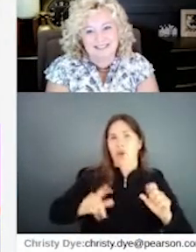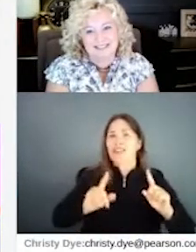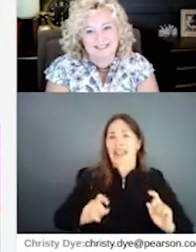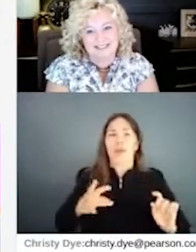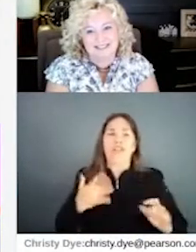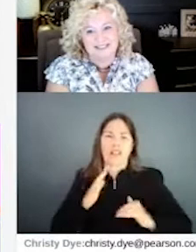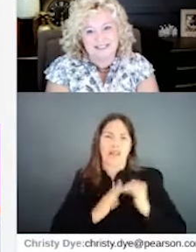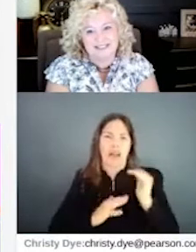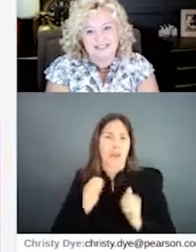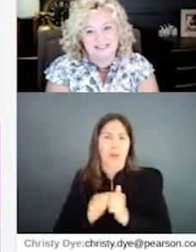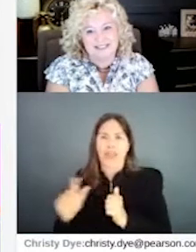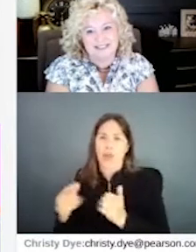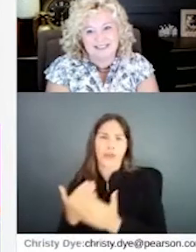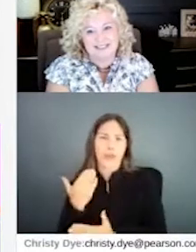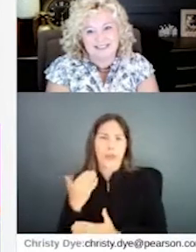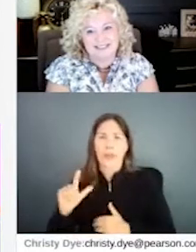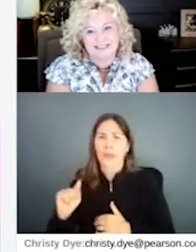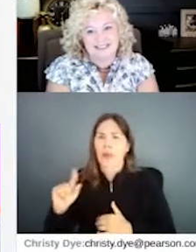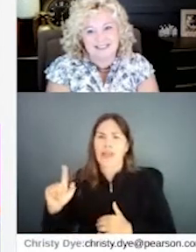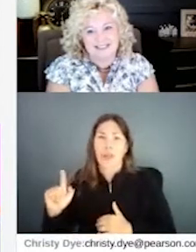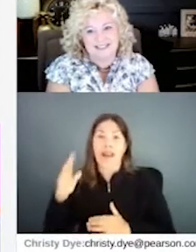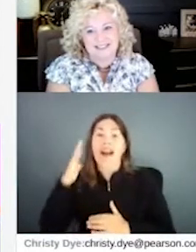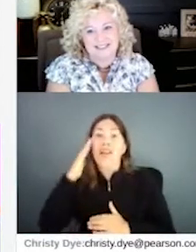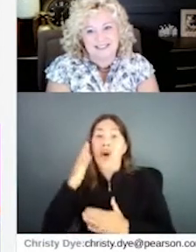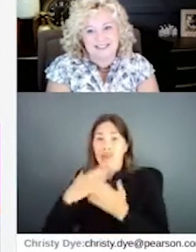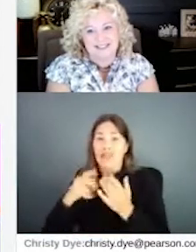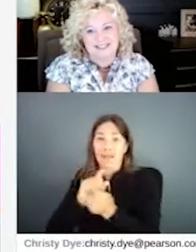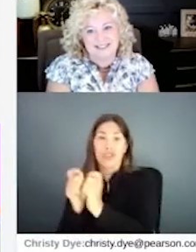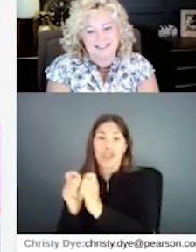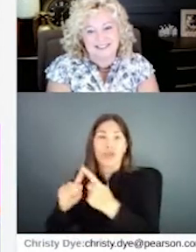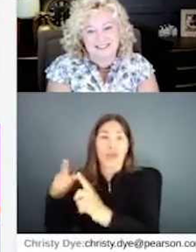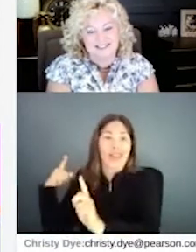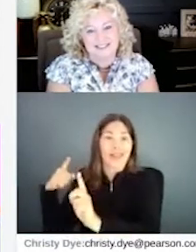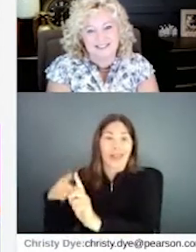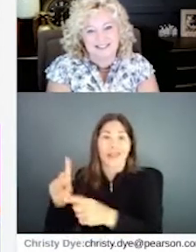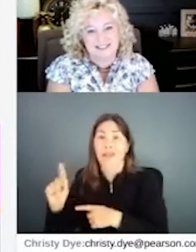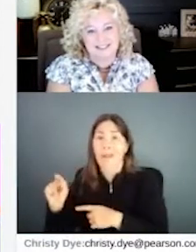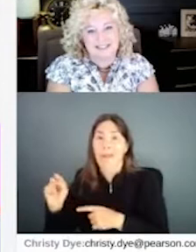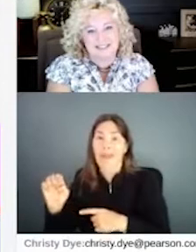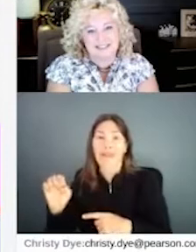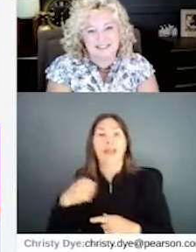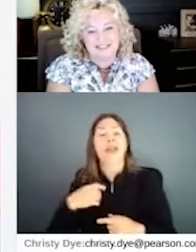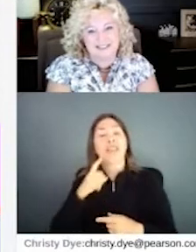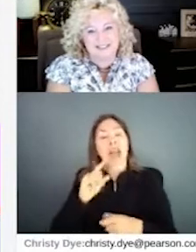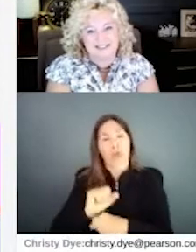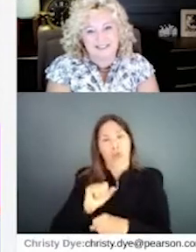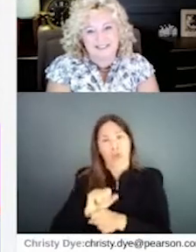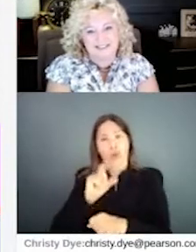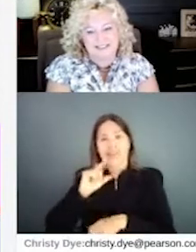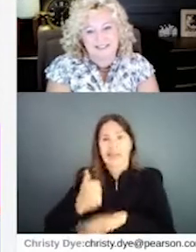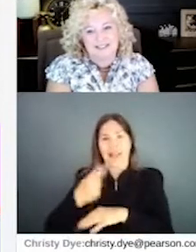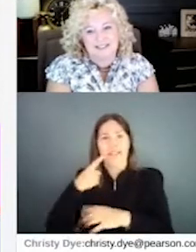in the new 2021 exams. Even though there are changes to the objective domains, the work we did a few years ago to set us up for success